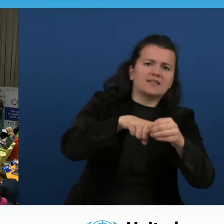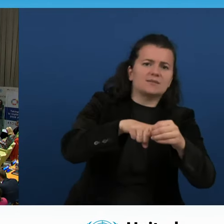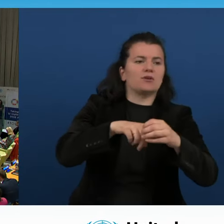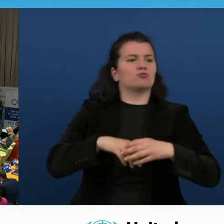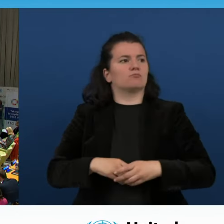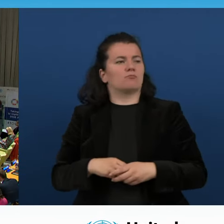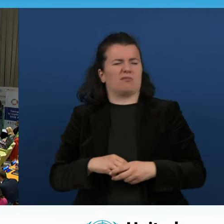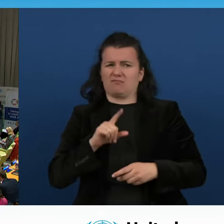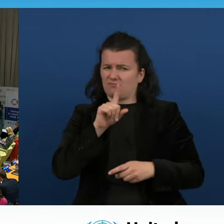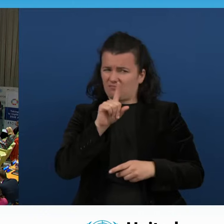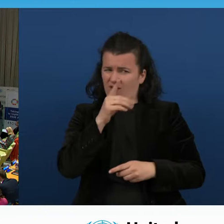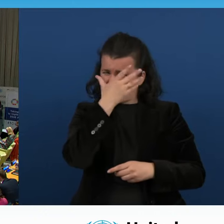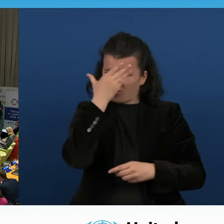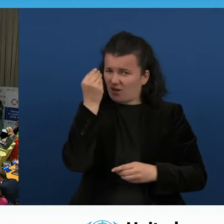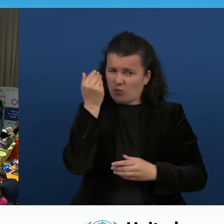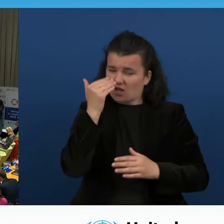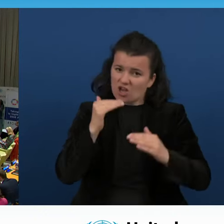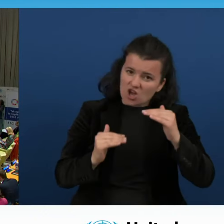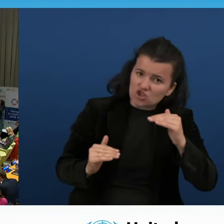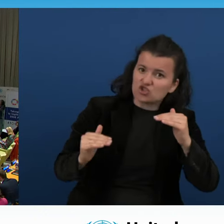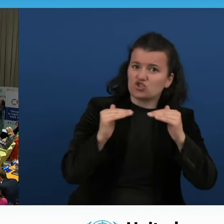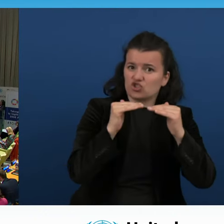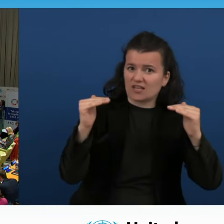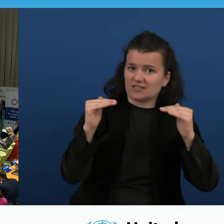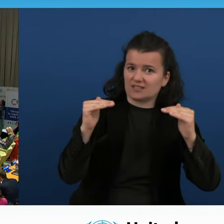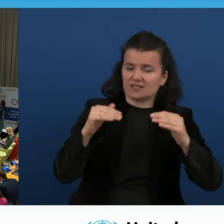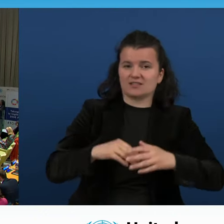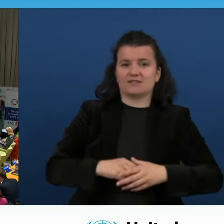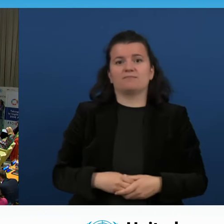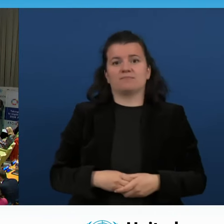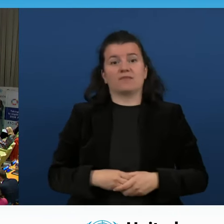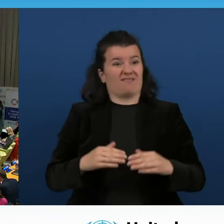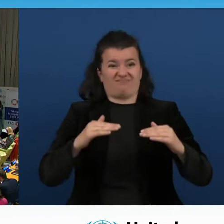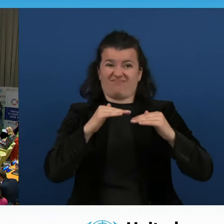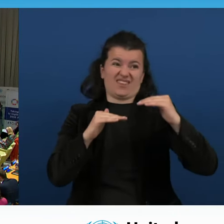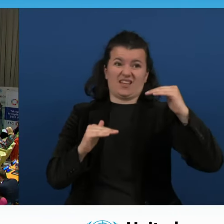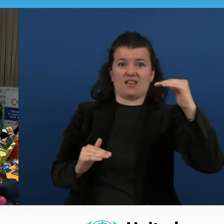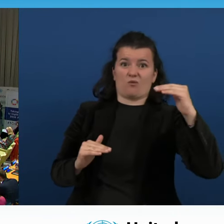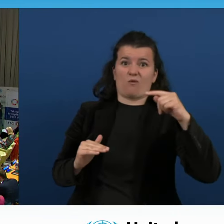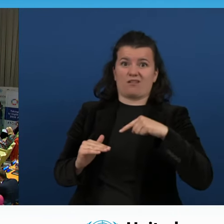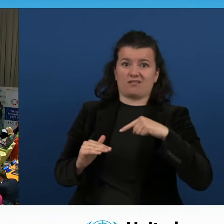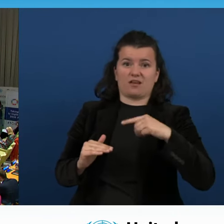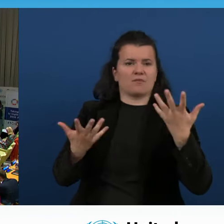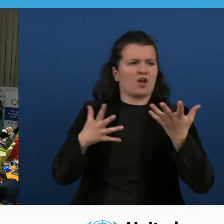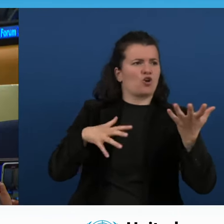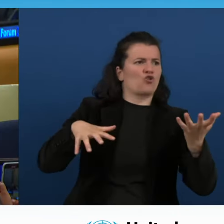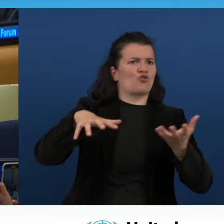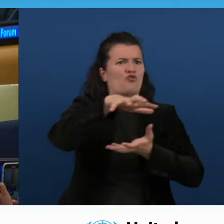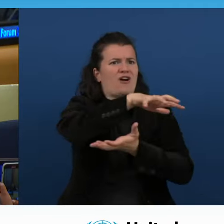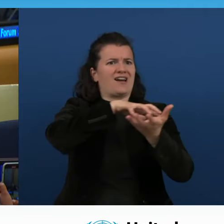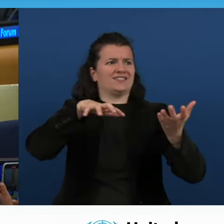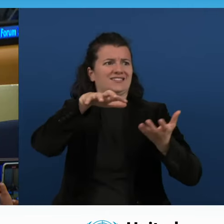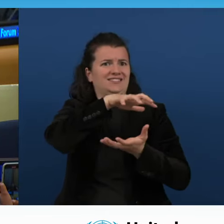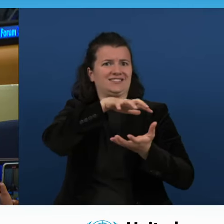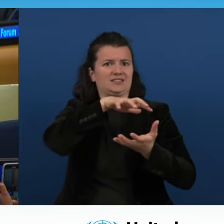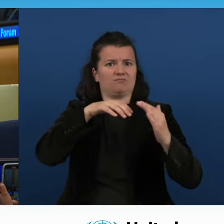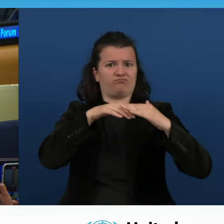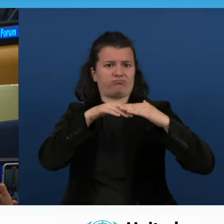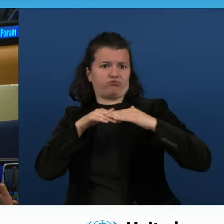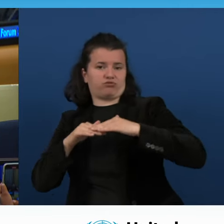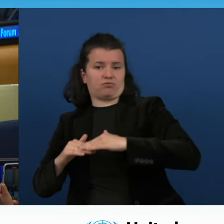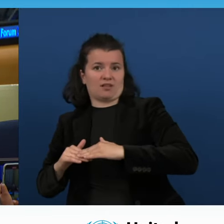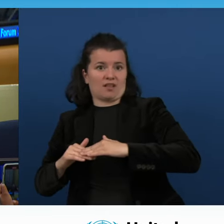that inequality is the origin of many of the crises that we are experiencing at the present time, it didn't start today. It's been going on for 500